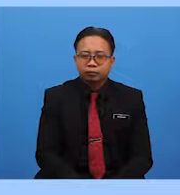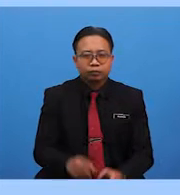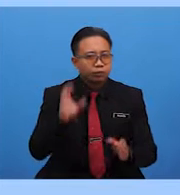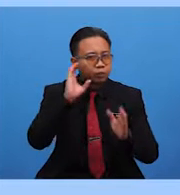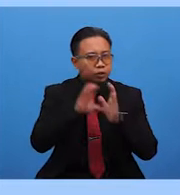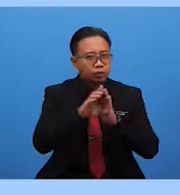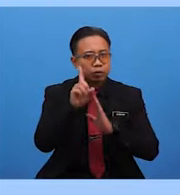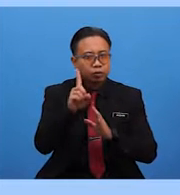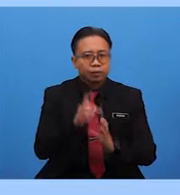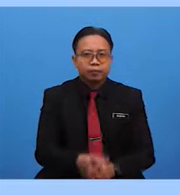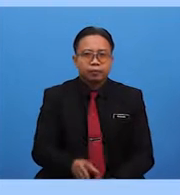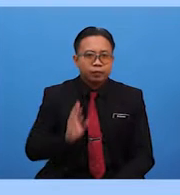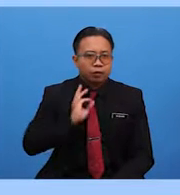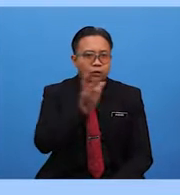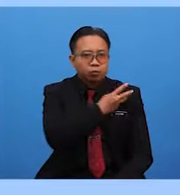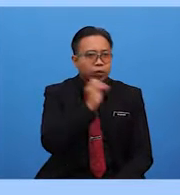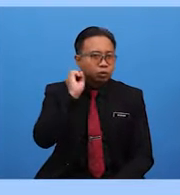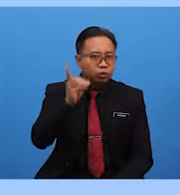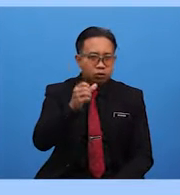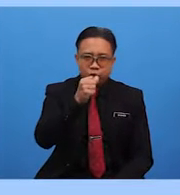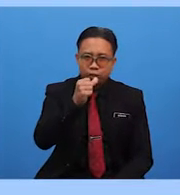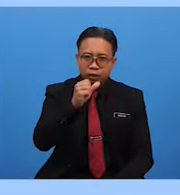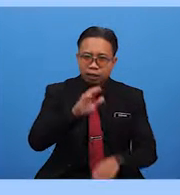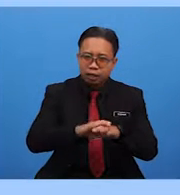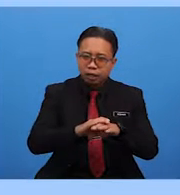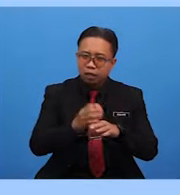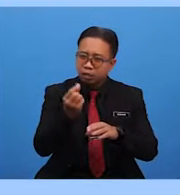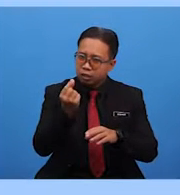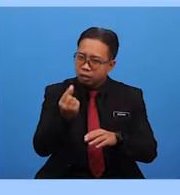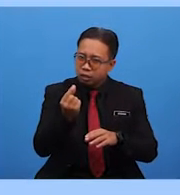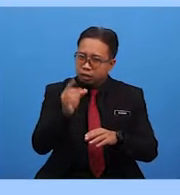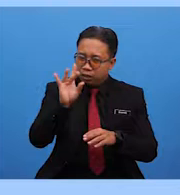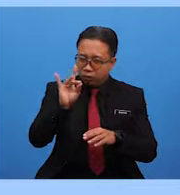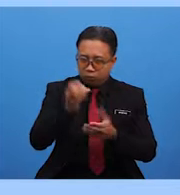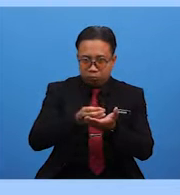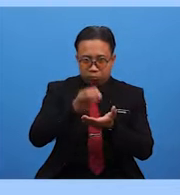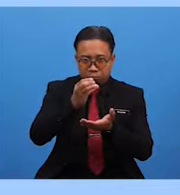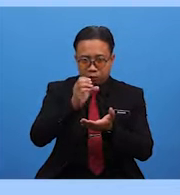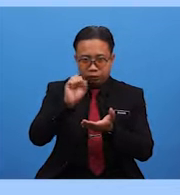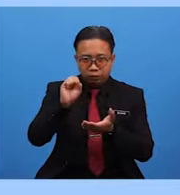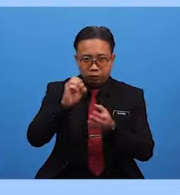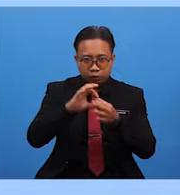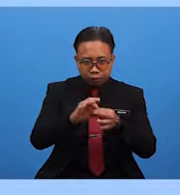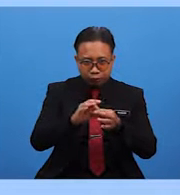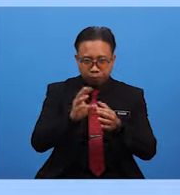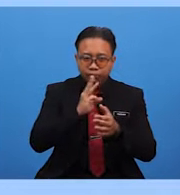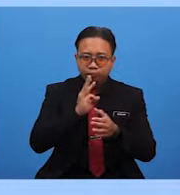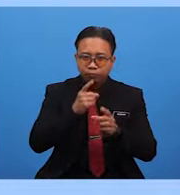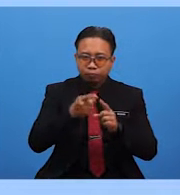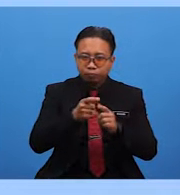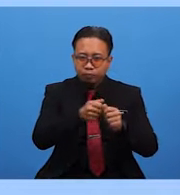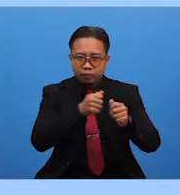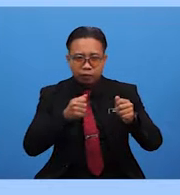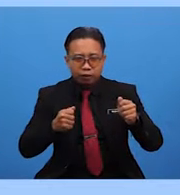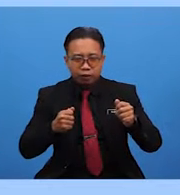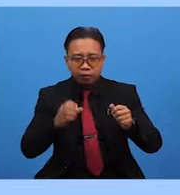Picture one. We should drink at least 8 glasses of water to avoid dehydration.